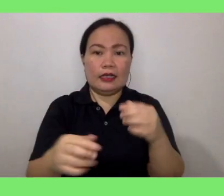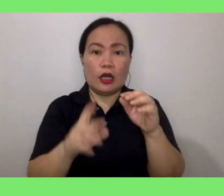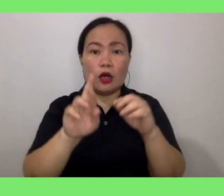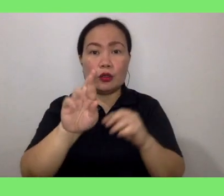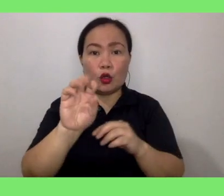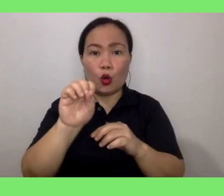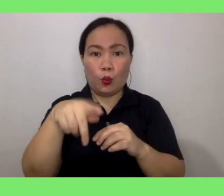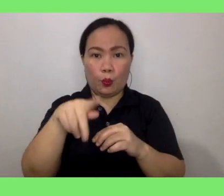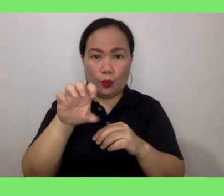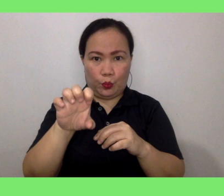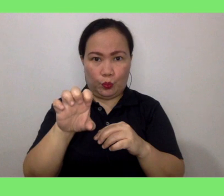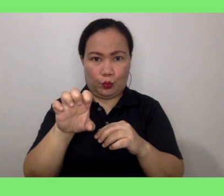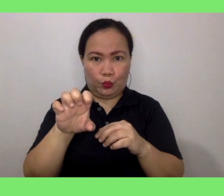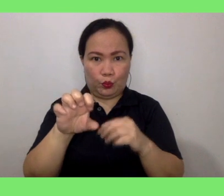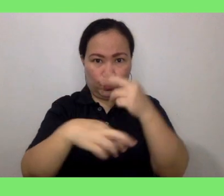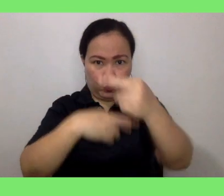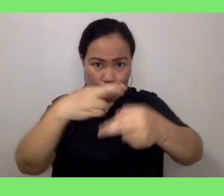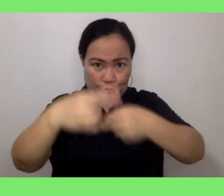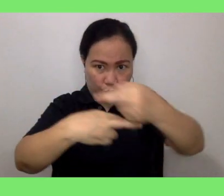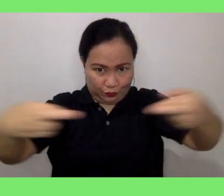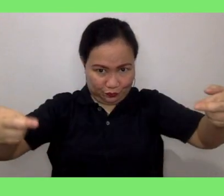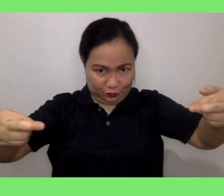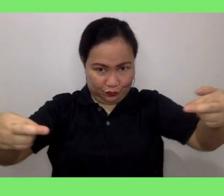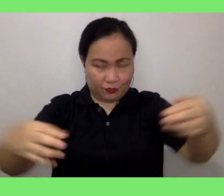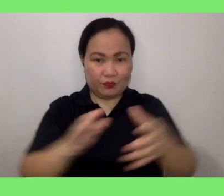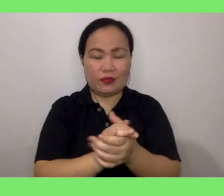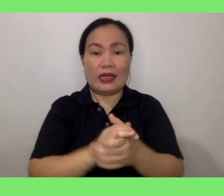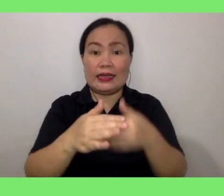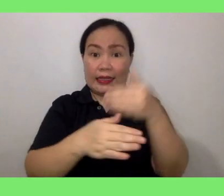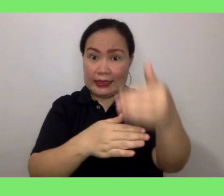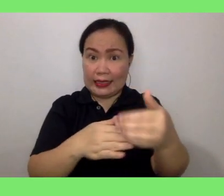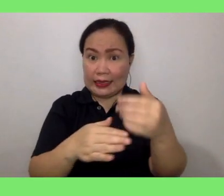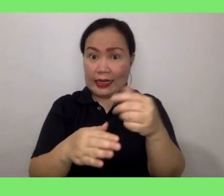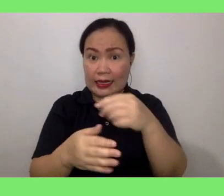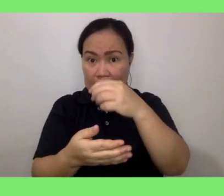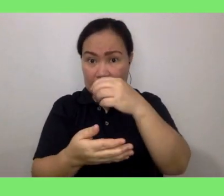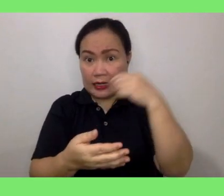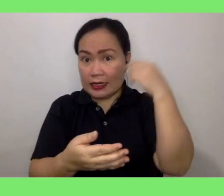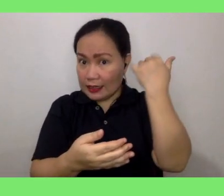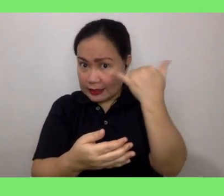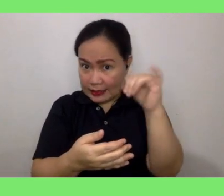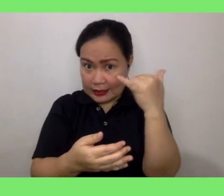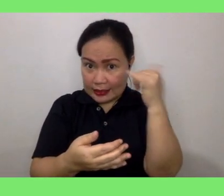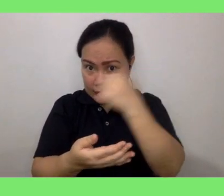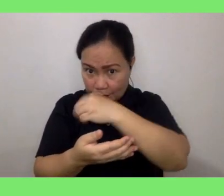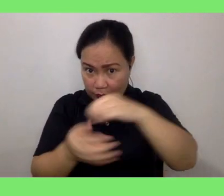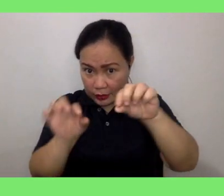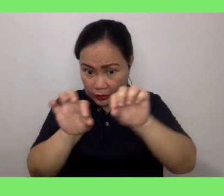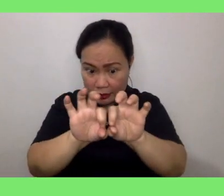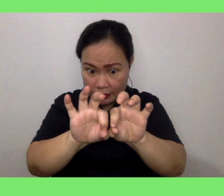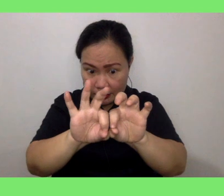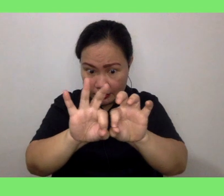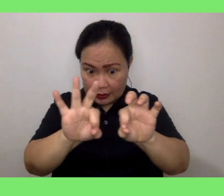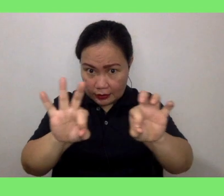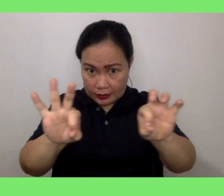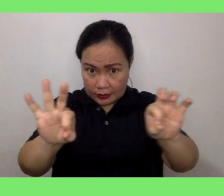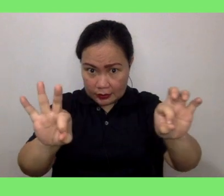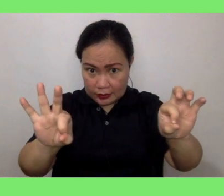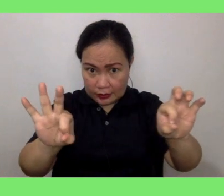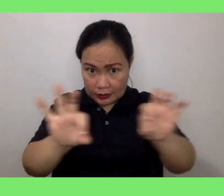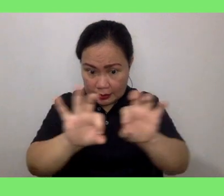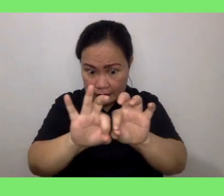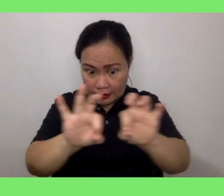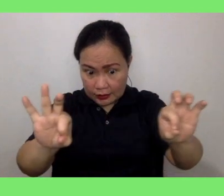representation of a line. And the pencil. So, a pencil is a representation of a line. Pero kung ang binigay